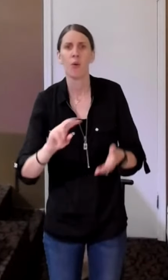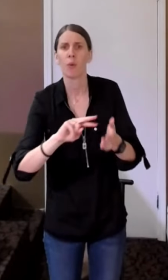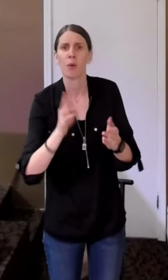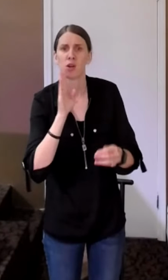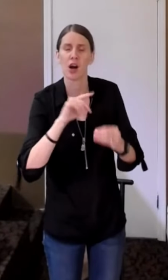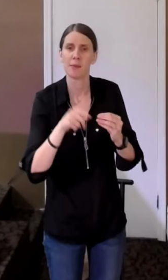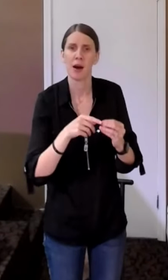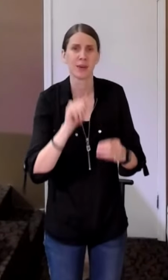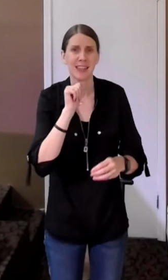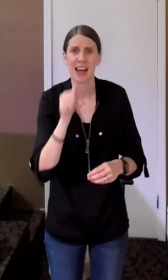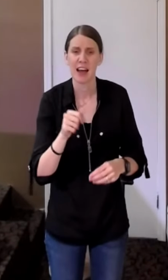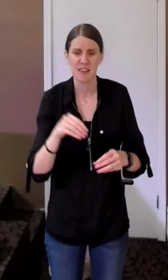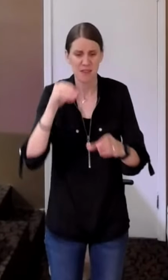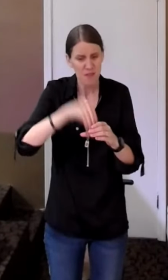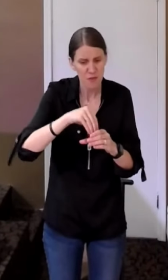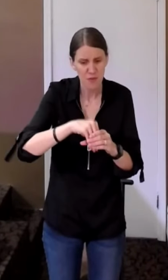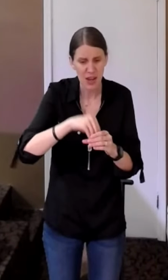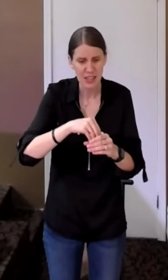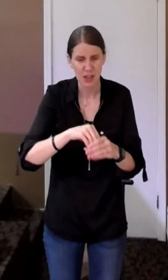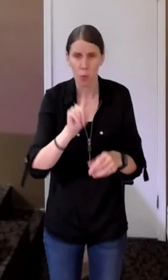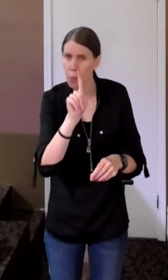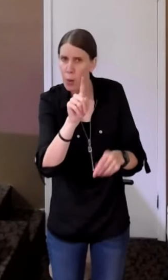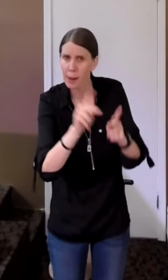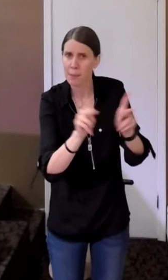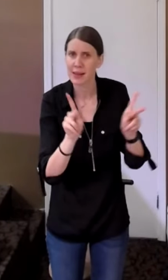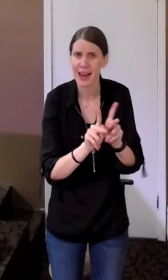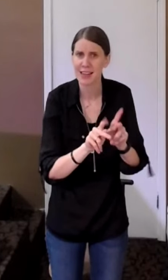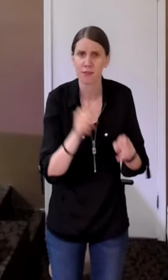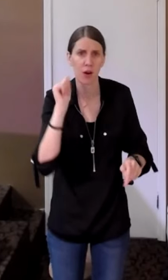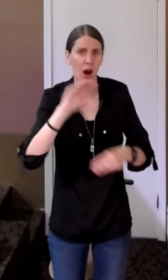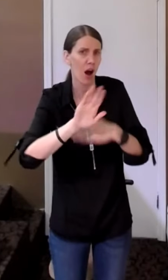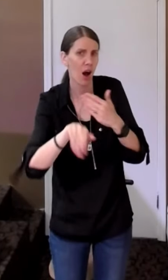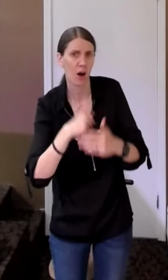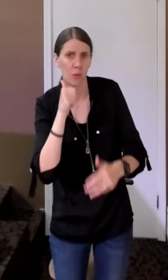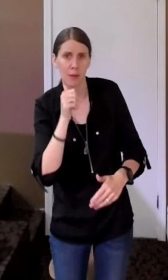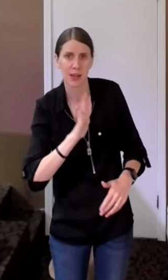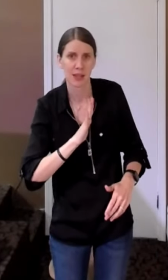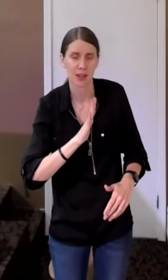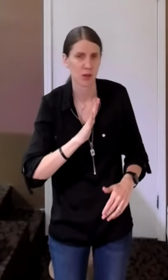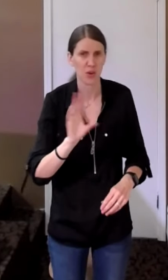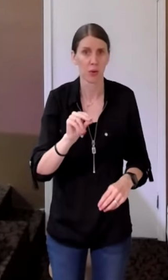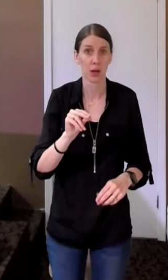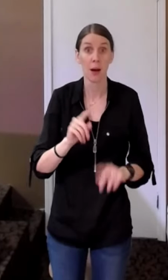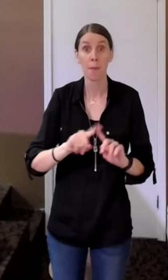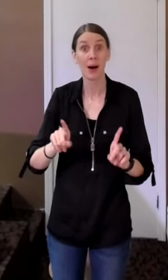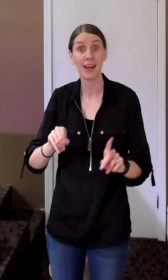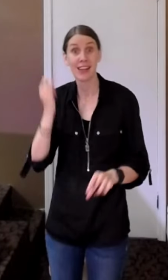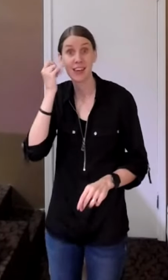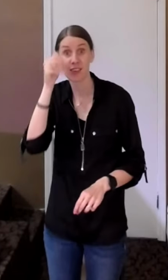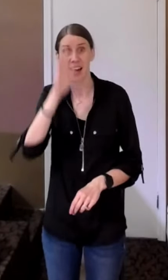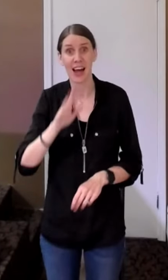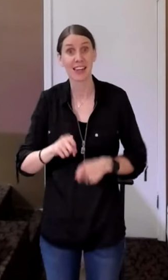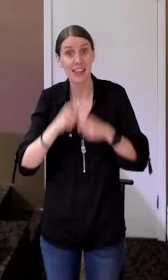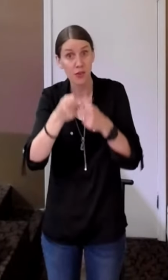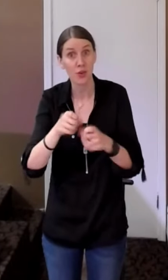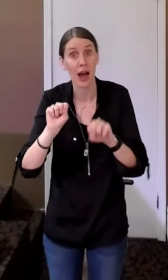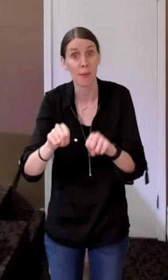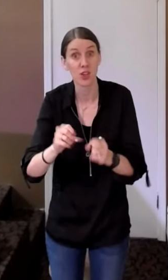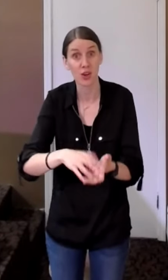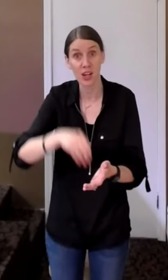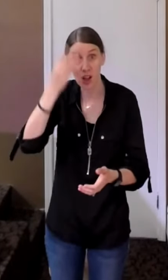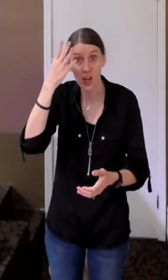anybody into one place. We're saying, if God has gifted you with the ability to learn, learn. Just